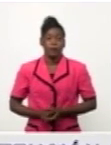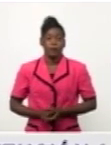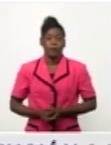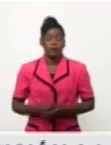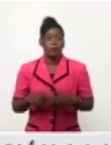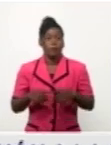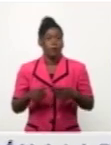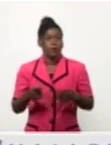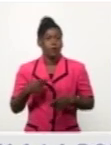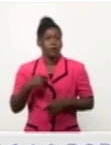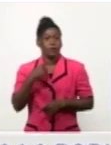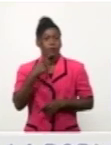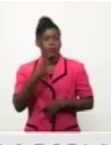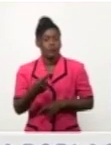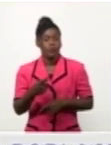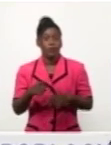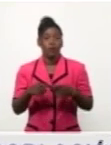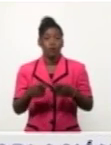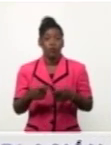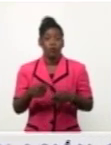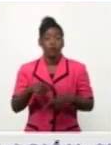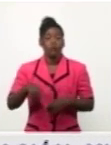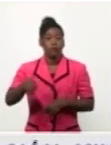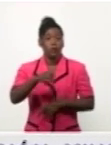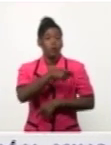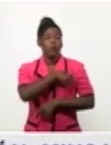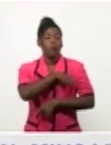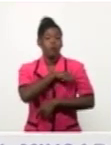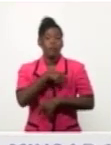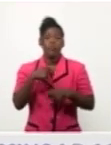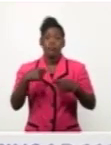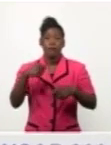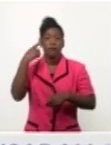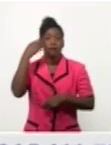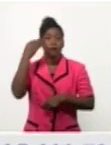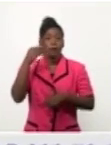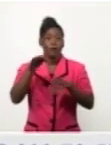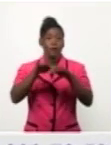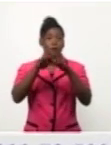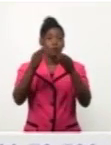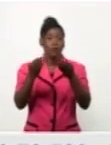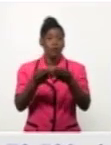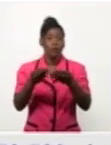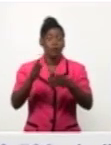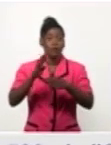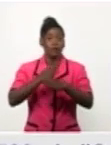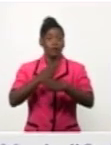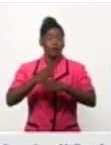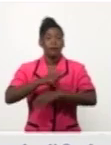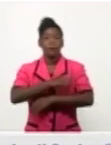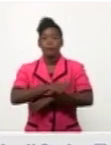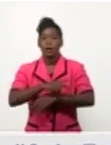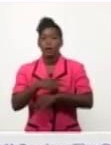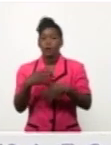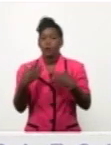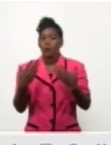6,688 deceased. I provide all these details because it is good